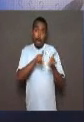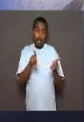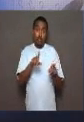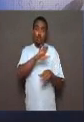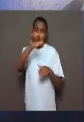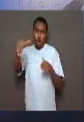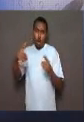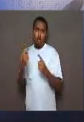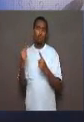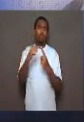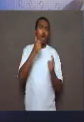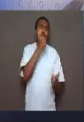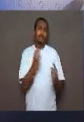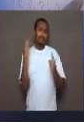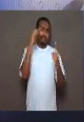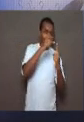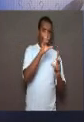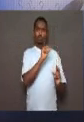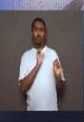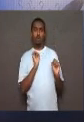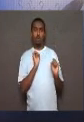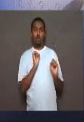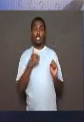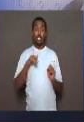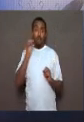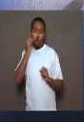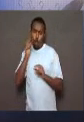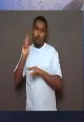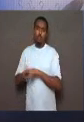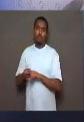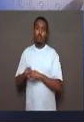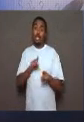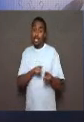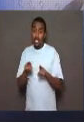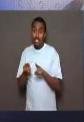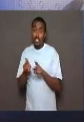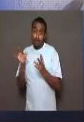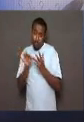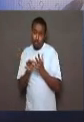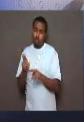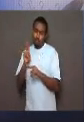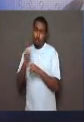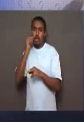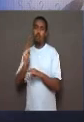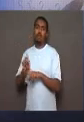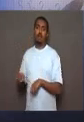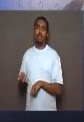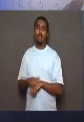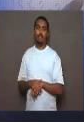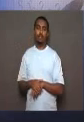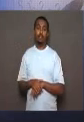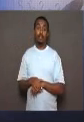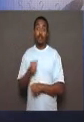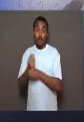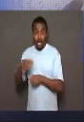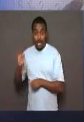but not all the way to Addis. She must stay at home until she gets married.